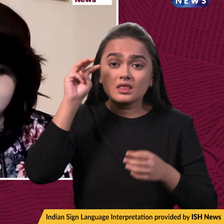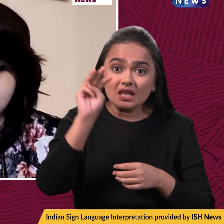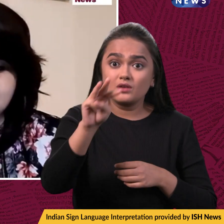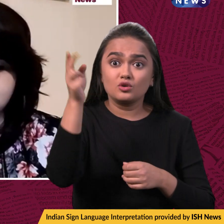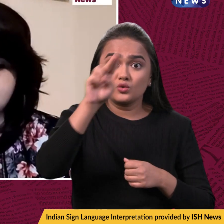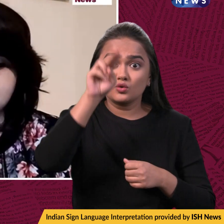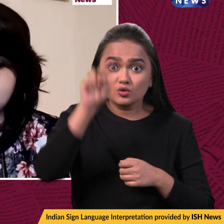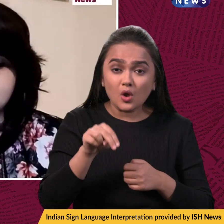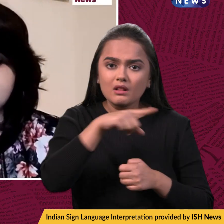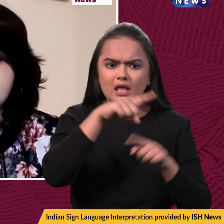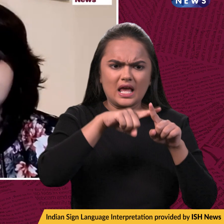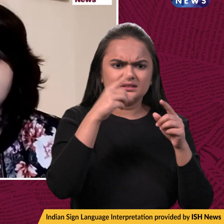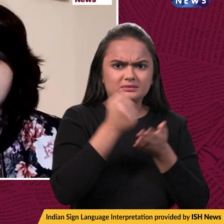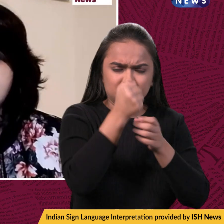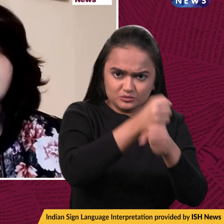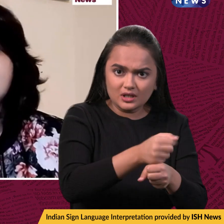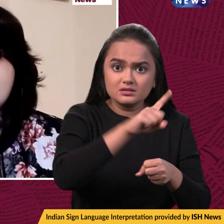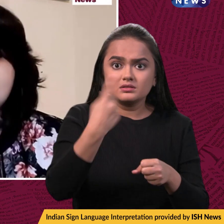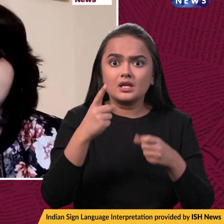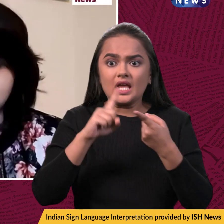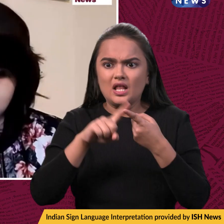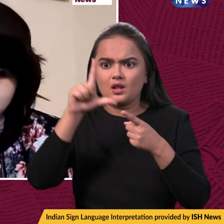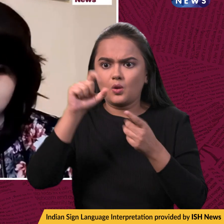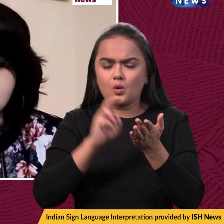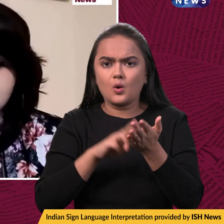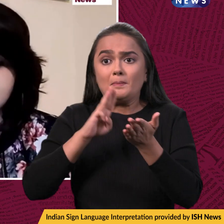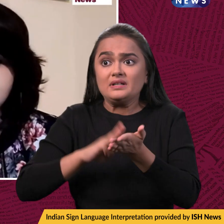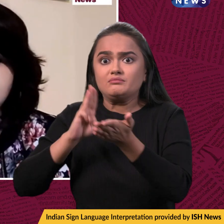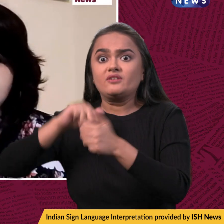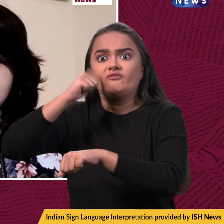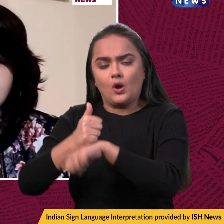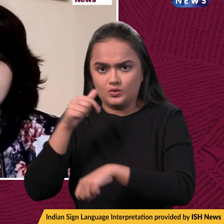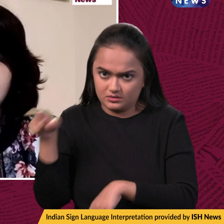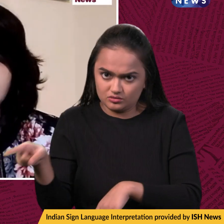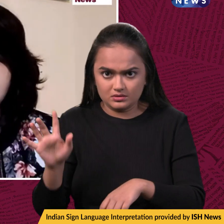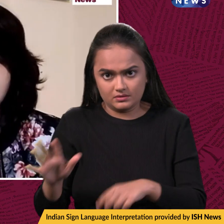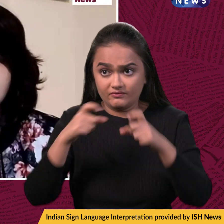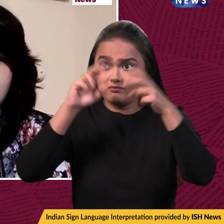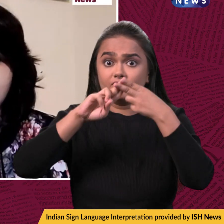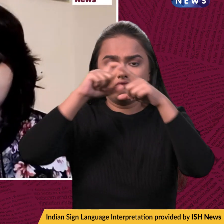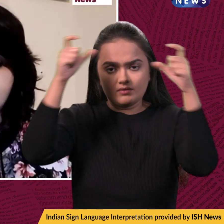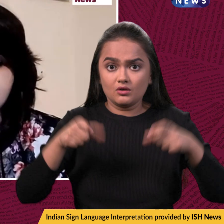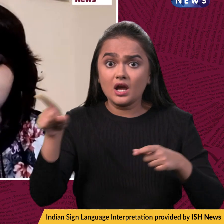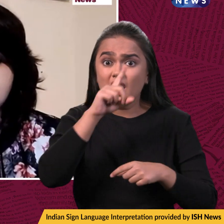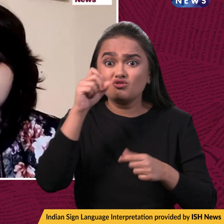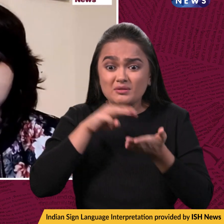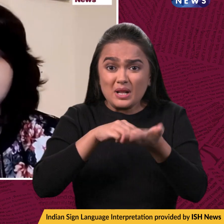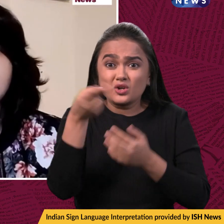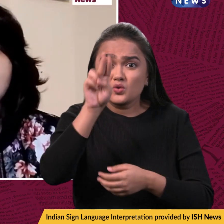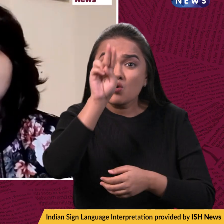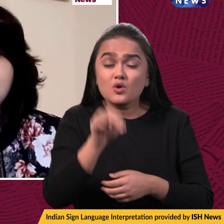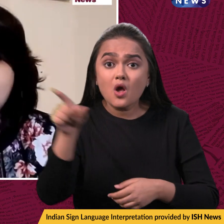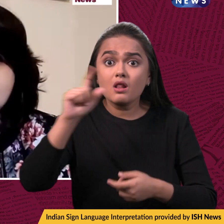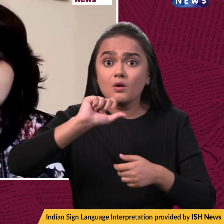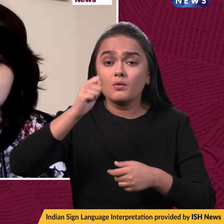$250,000 grant by XPRIZE Foundation and Elon Musk's Musk Foundation. Now, this is part of Musk's $100 million prize for the